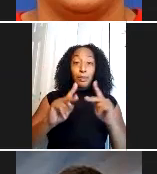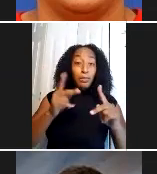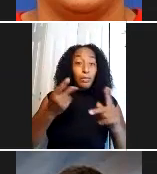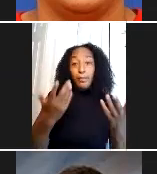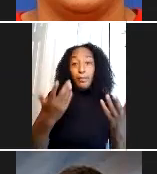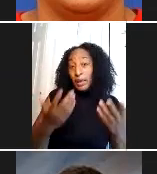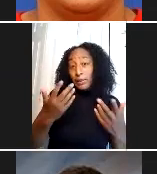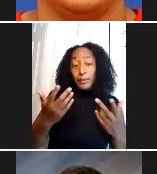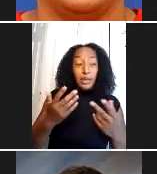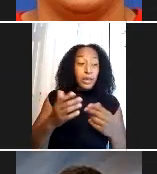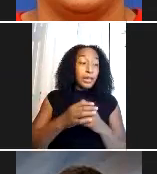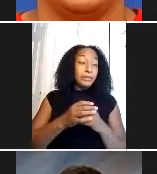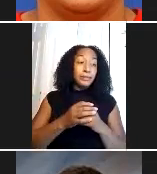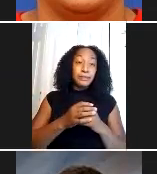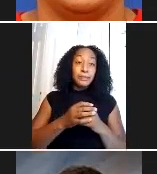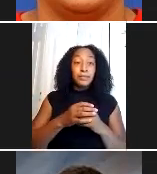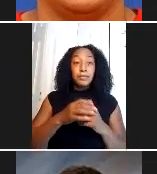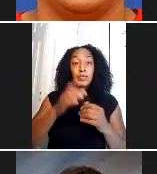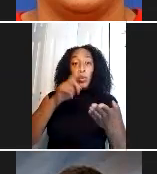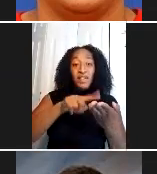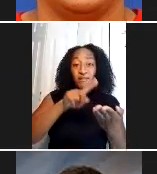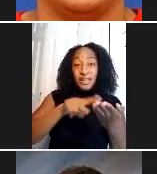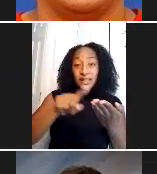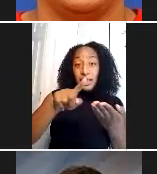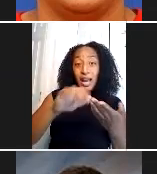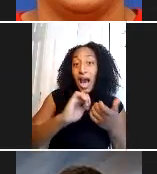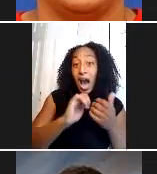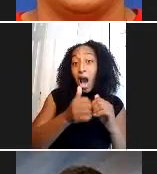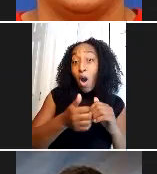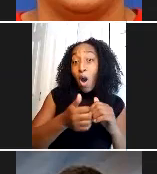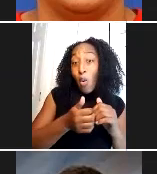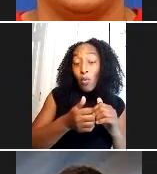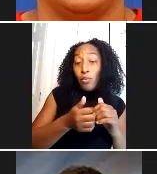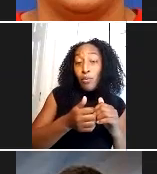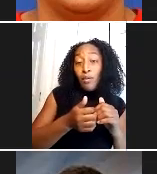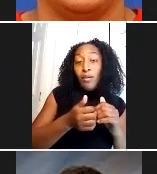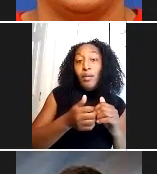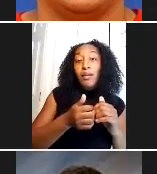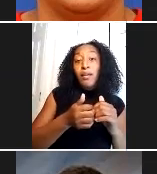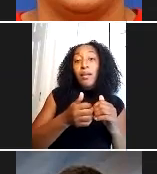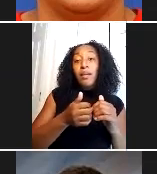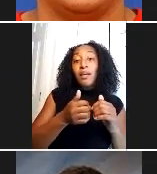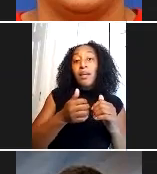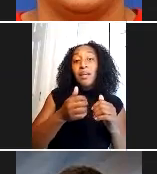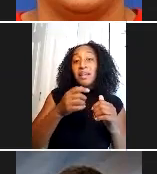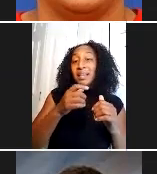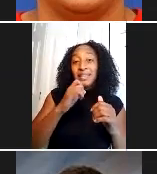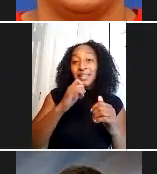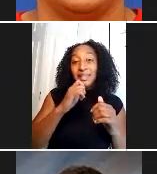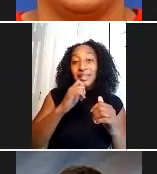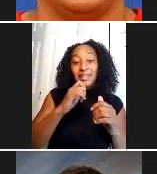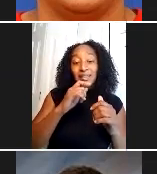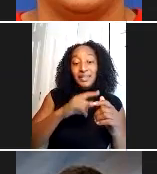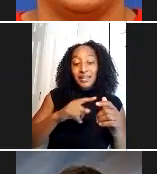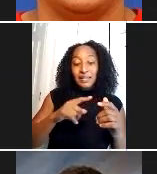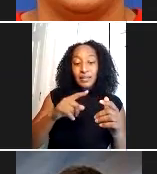that are going to be investigated might not require that what you're guessing at be testable, but in science it has to